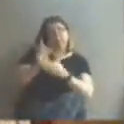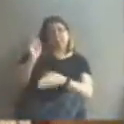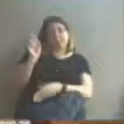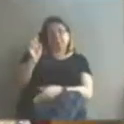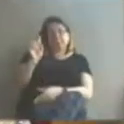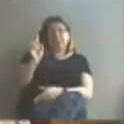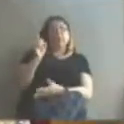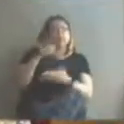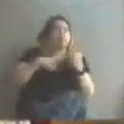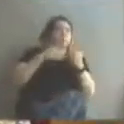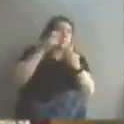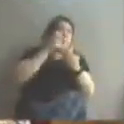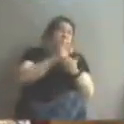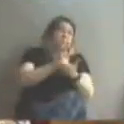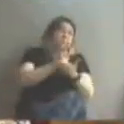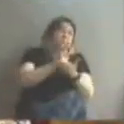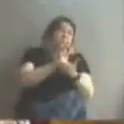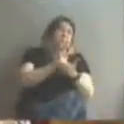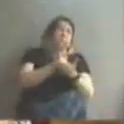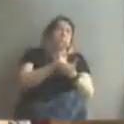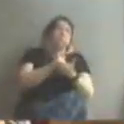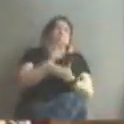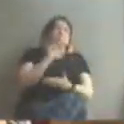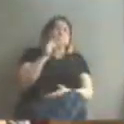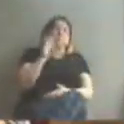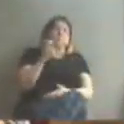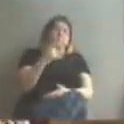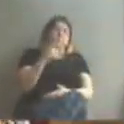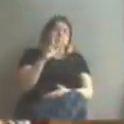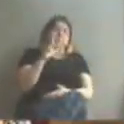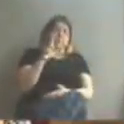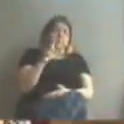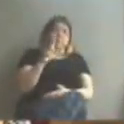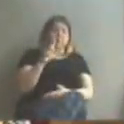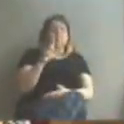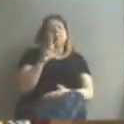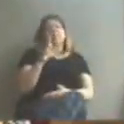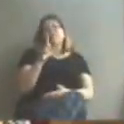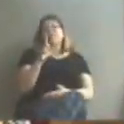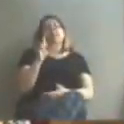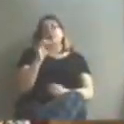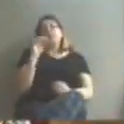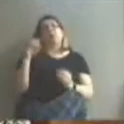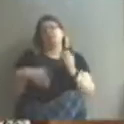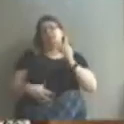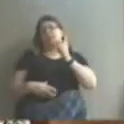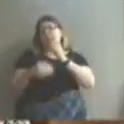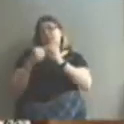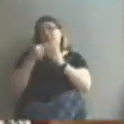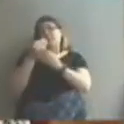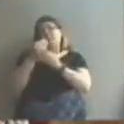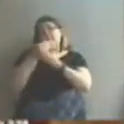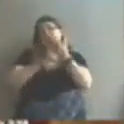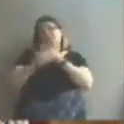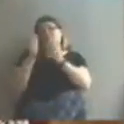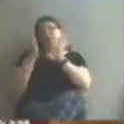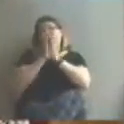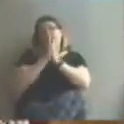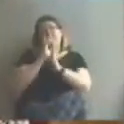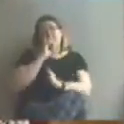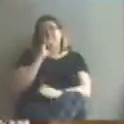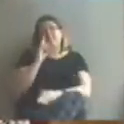been approved on March 21st. There has been no additional budget request